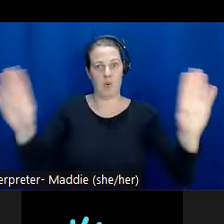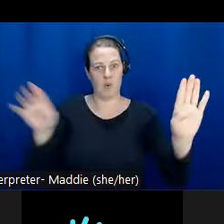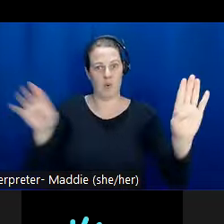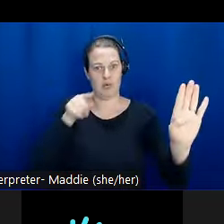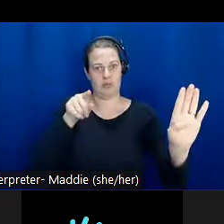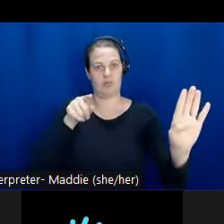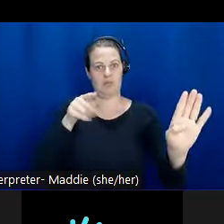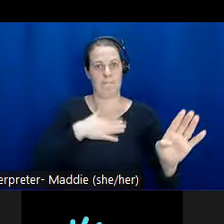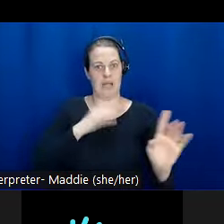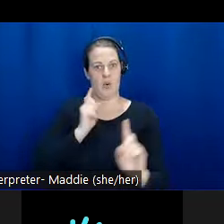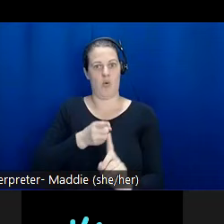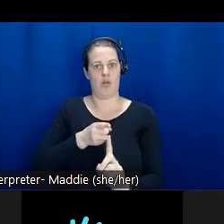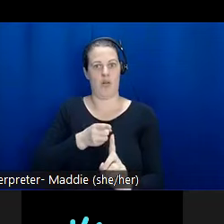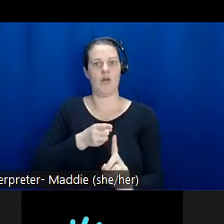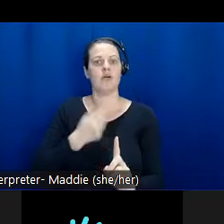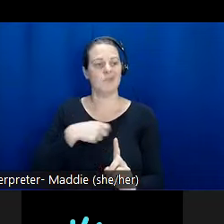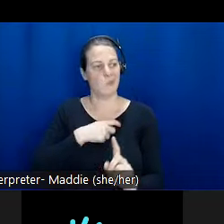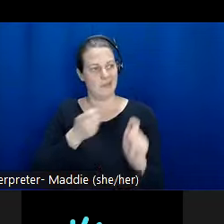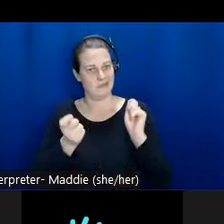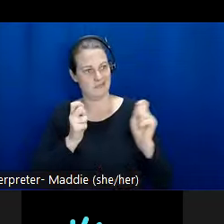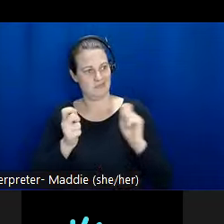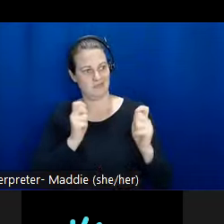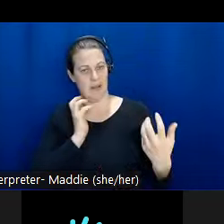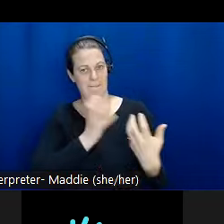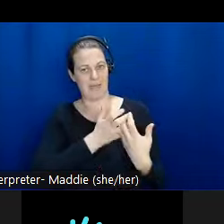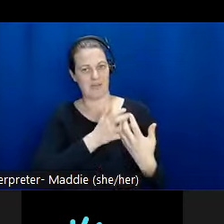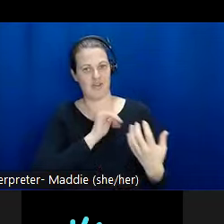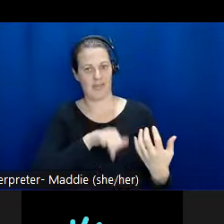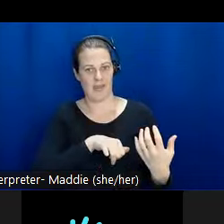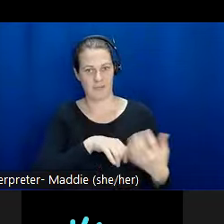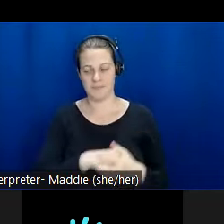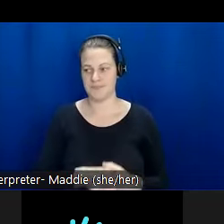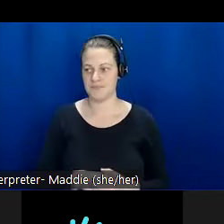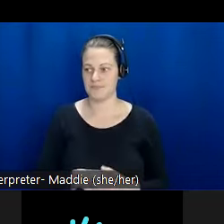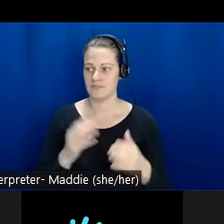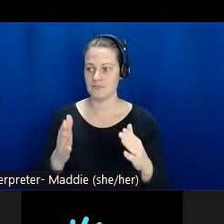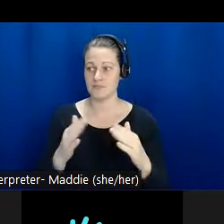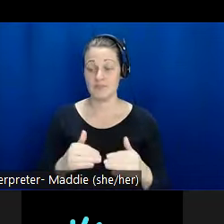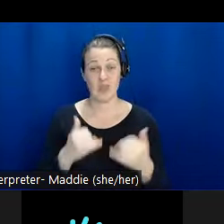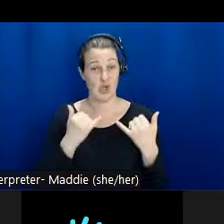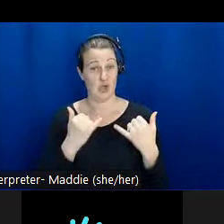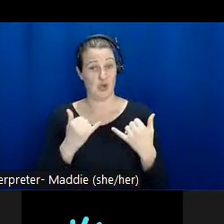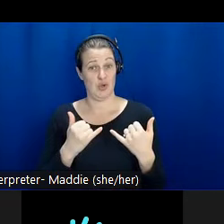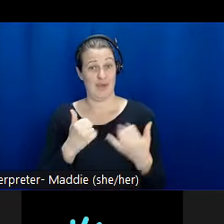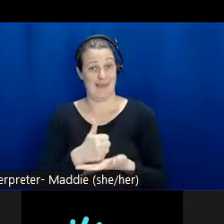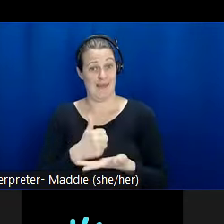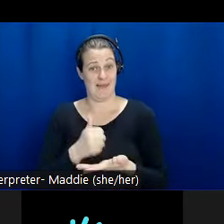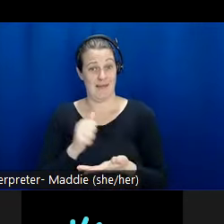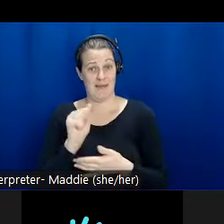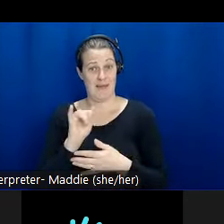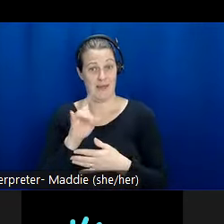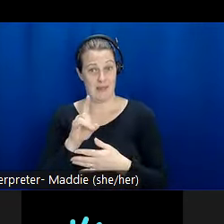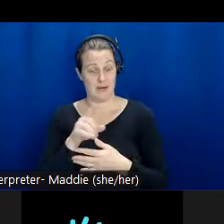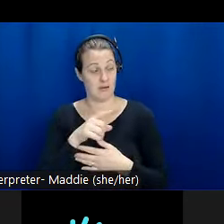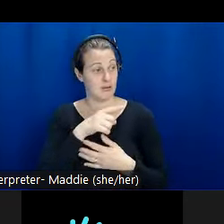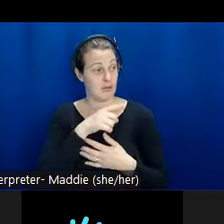to tailor the exam to that. We always discuss current aids. So did you go and buy an over-the-counter